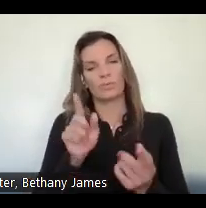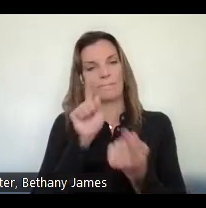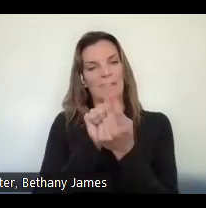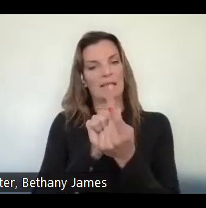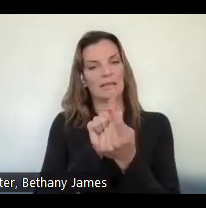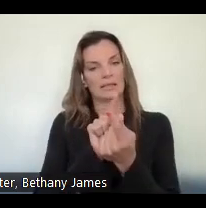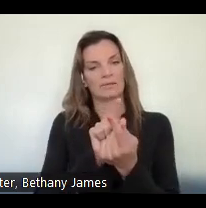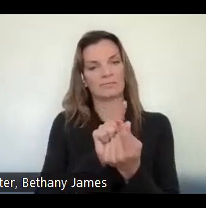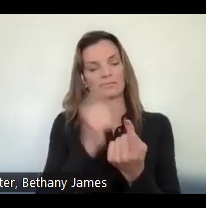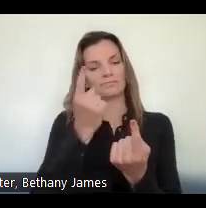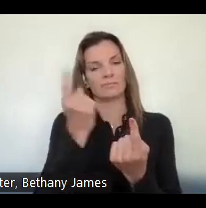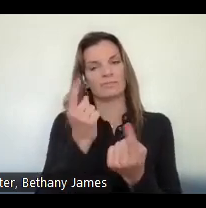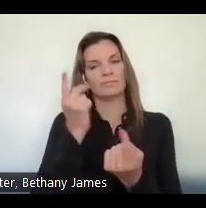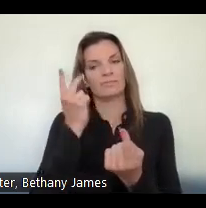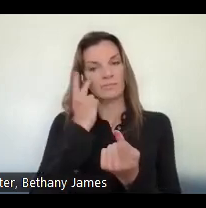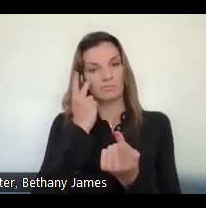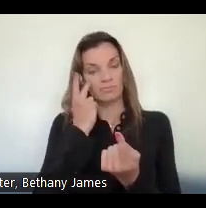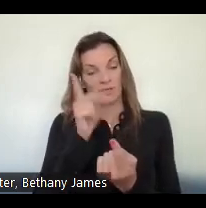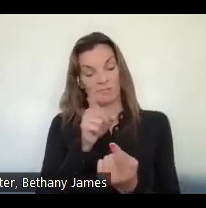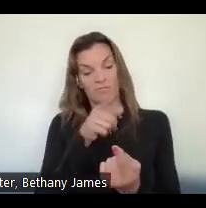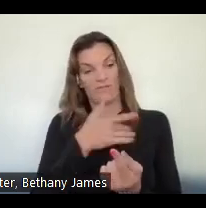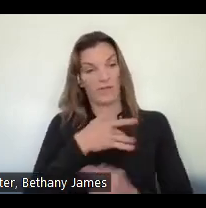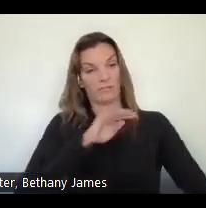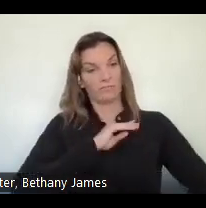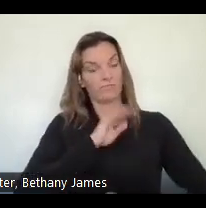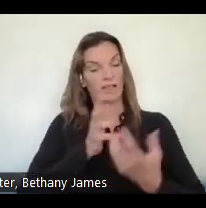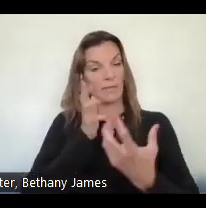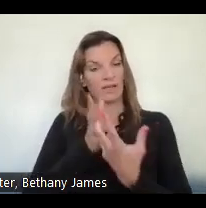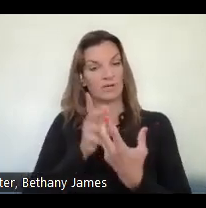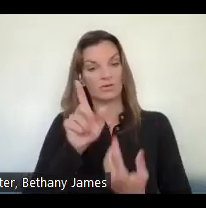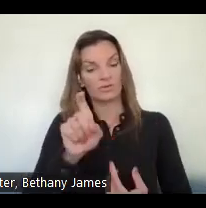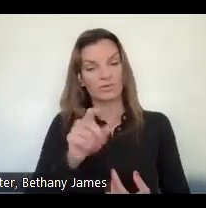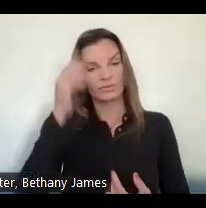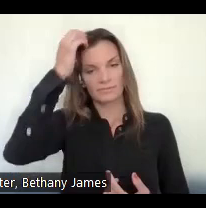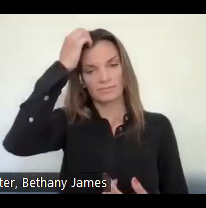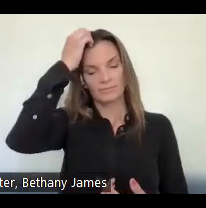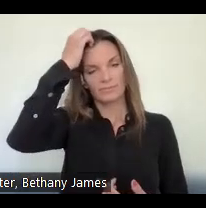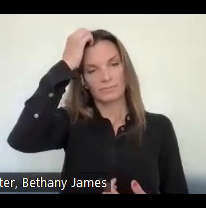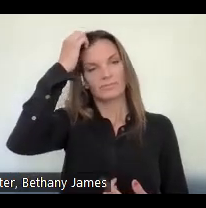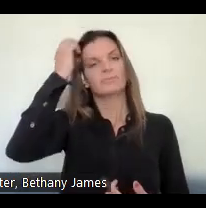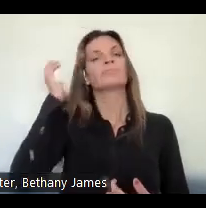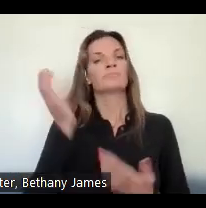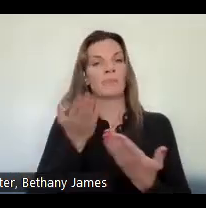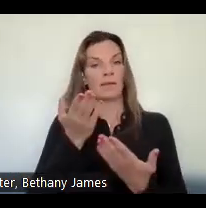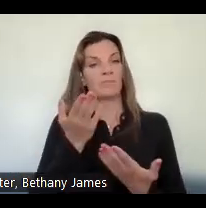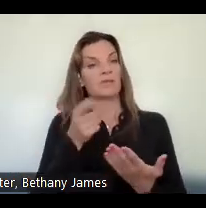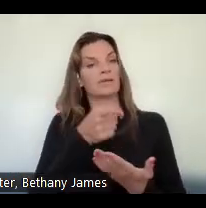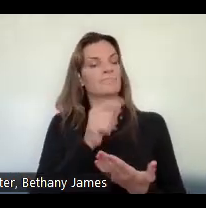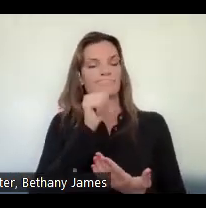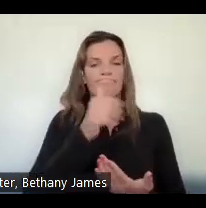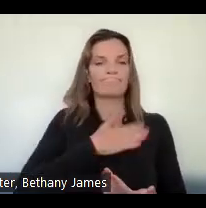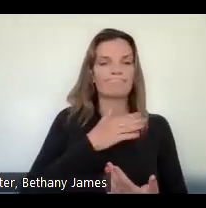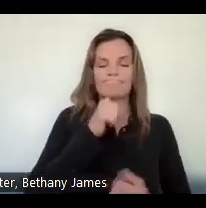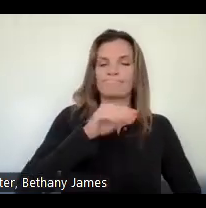to, see how those accommodations are working for them, and also determine the need for, do we need more accommodations to make sure that you